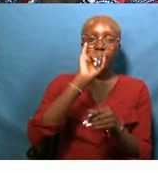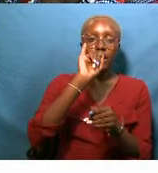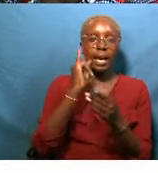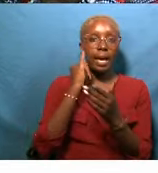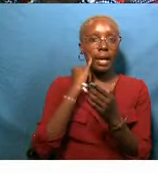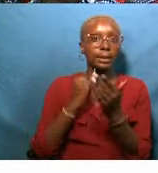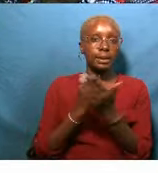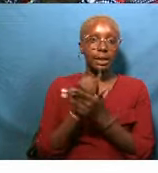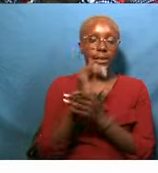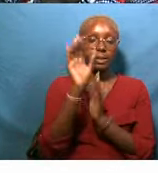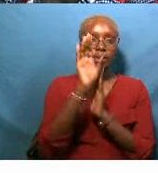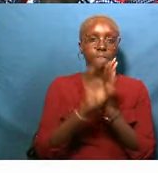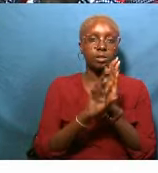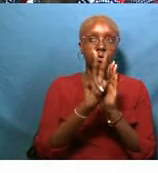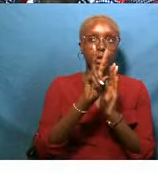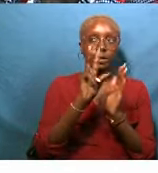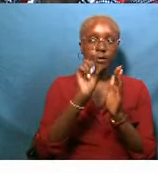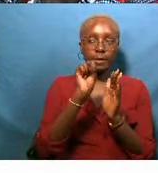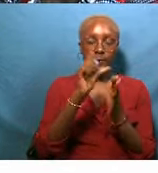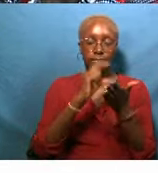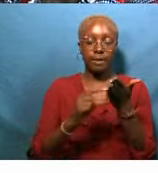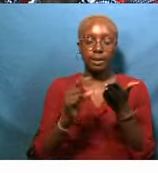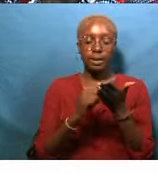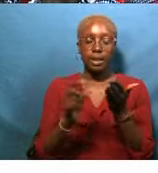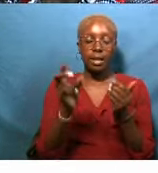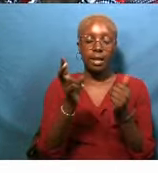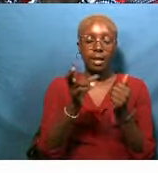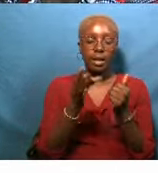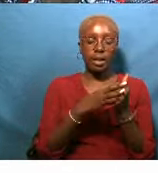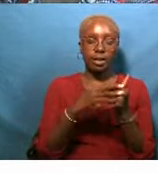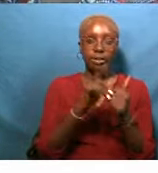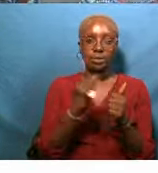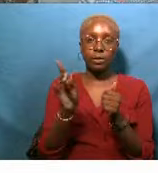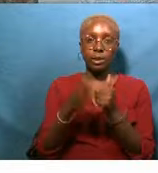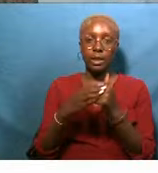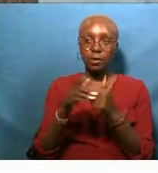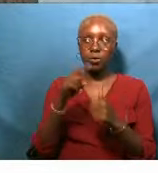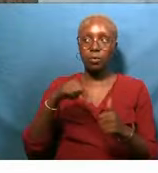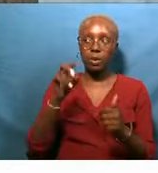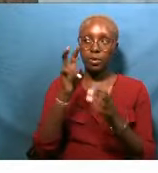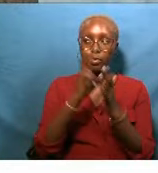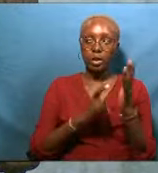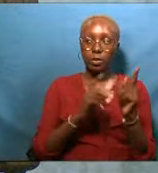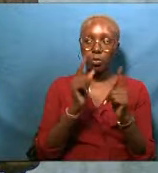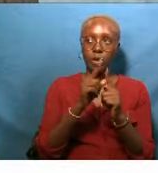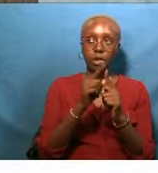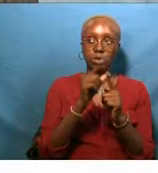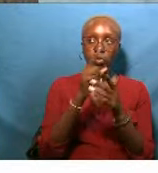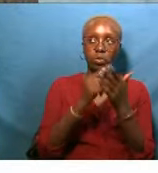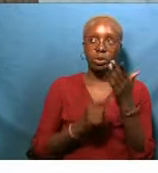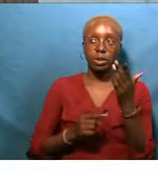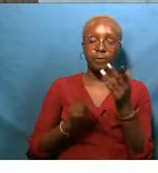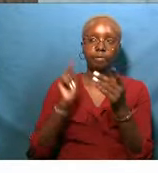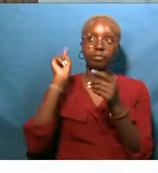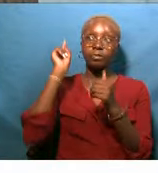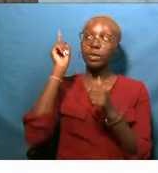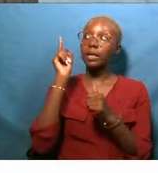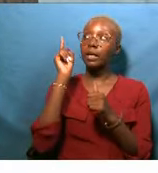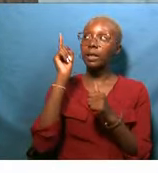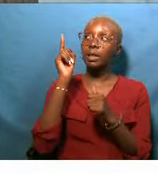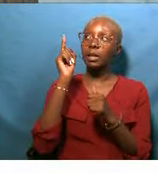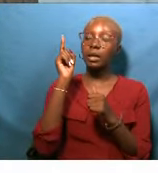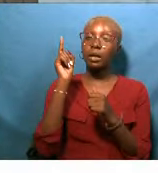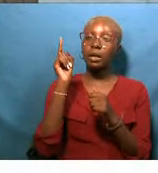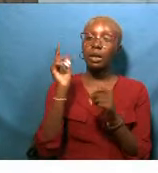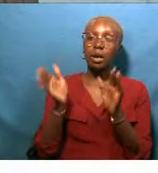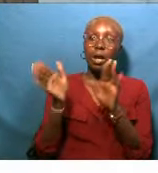25, verse 8 and 9, we read these words. He will swallow up